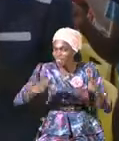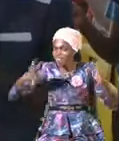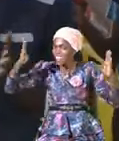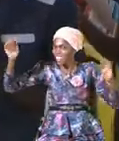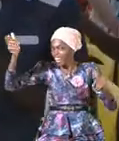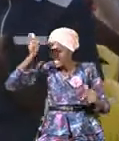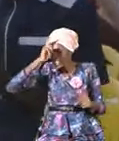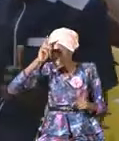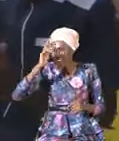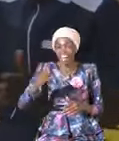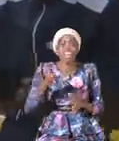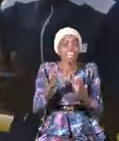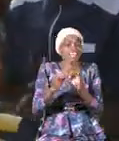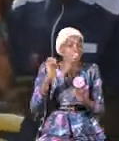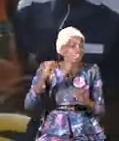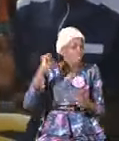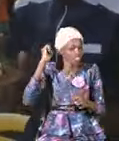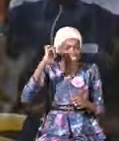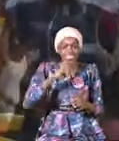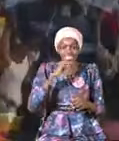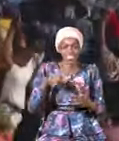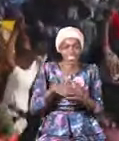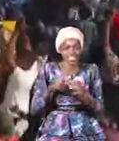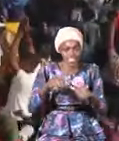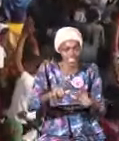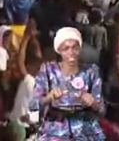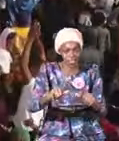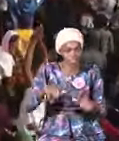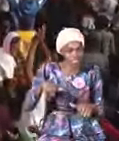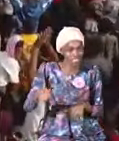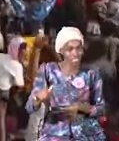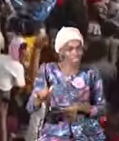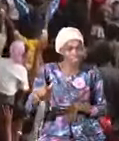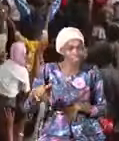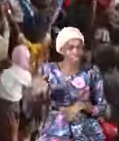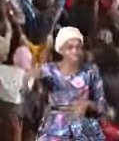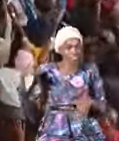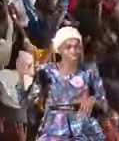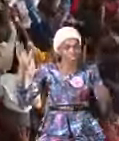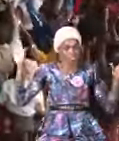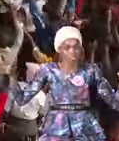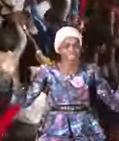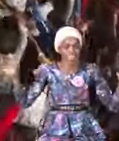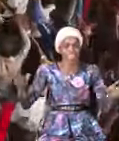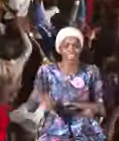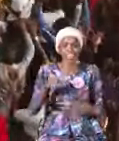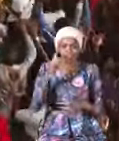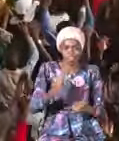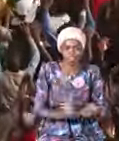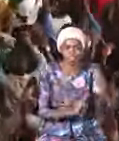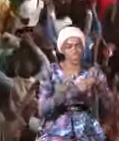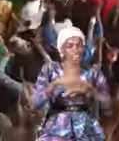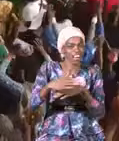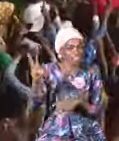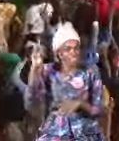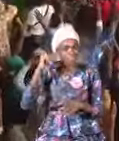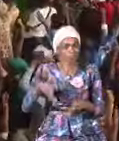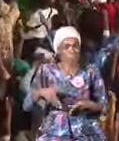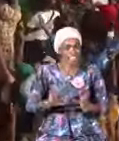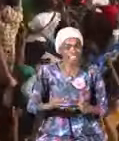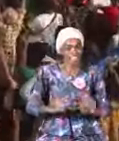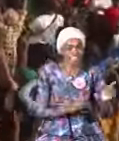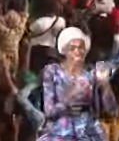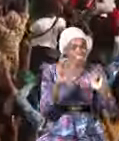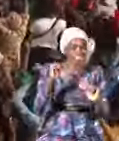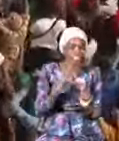If I'm still flying, come on, follow after me. Follow after me, follow after me. Come on, catch up with me.